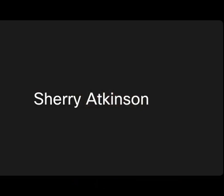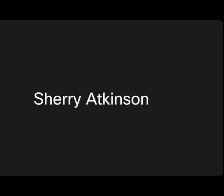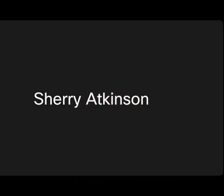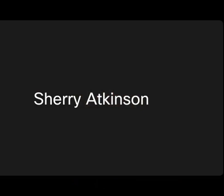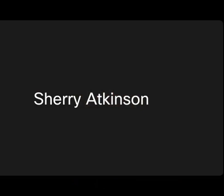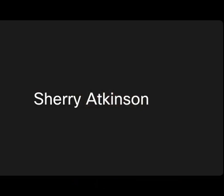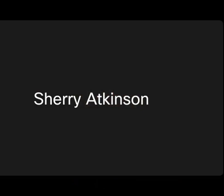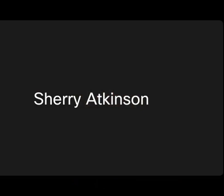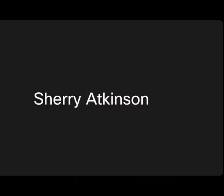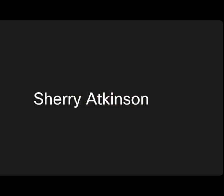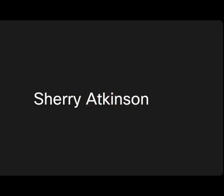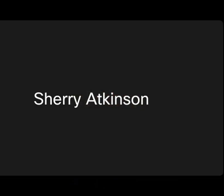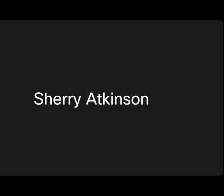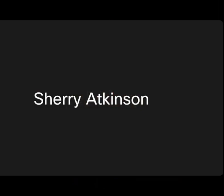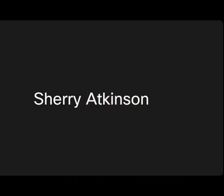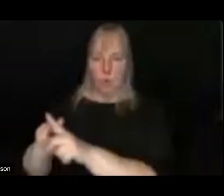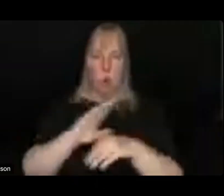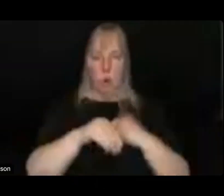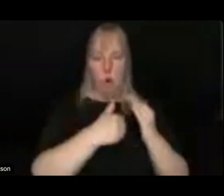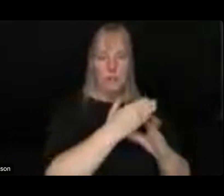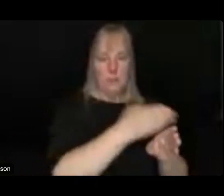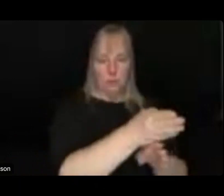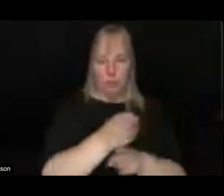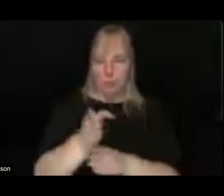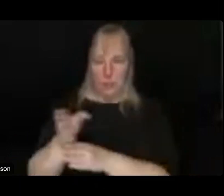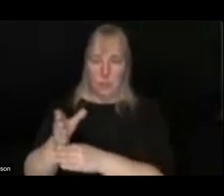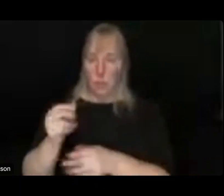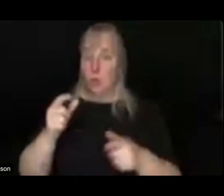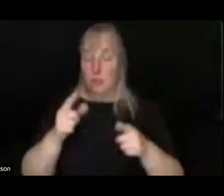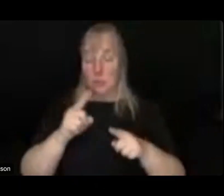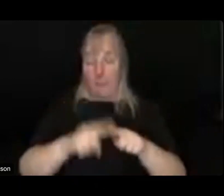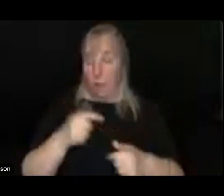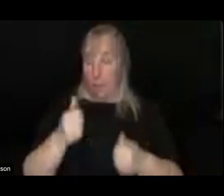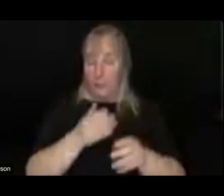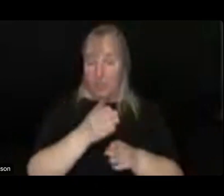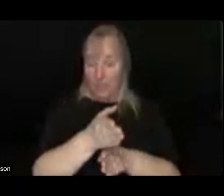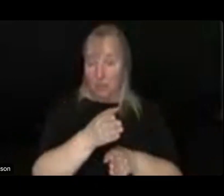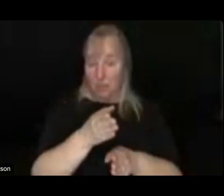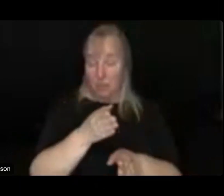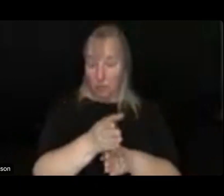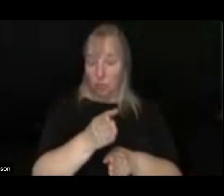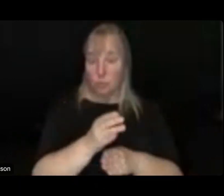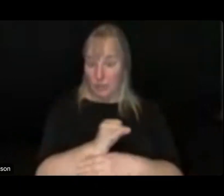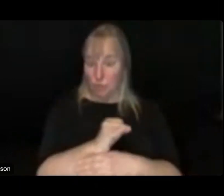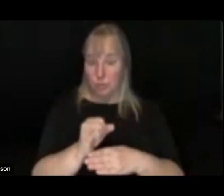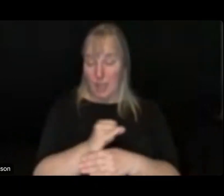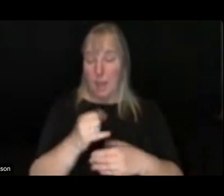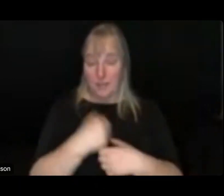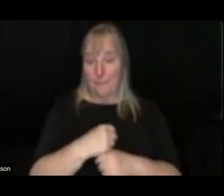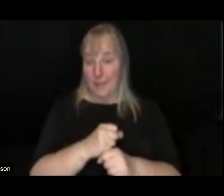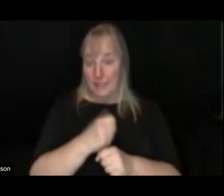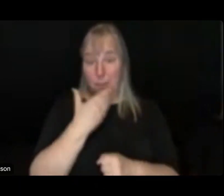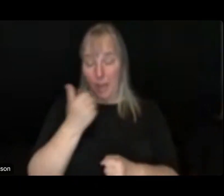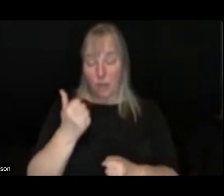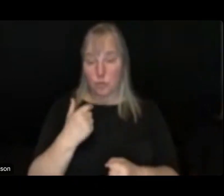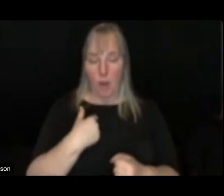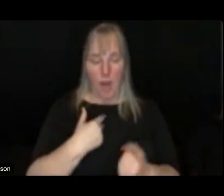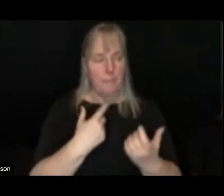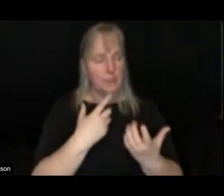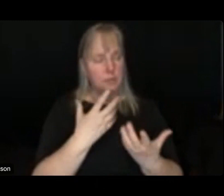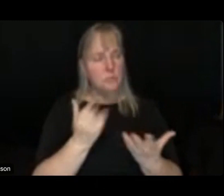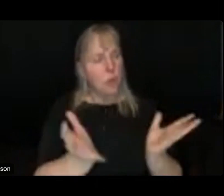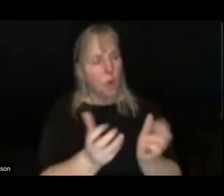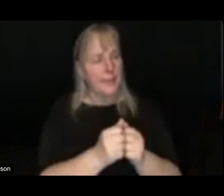industry, it's making it more efficient and better. So as I've been talking to different businesses, depending on what their business